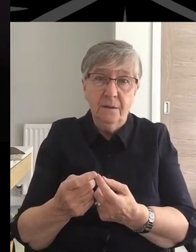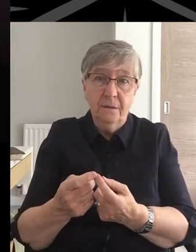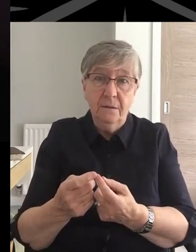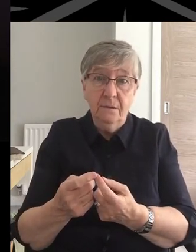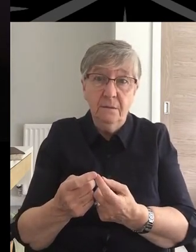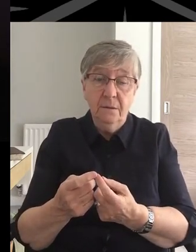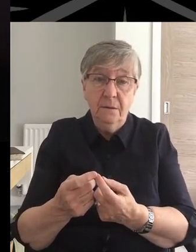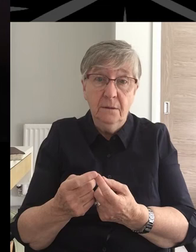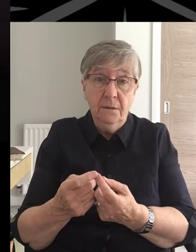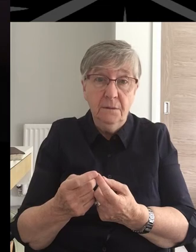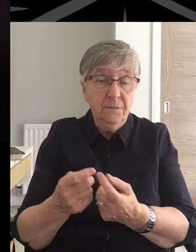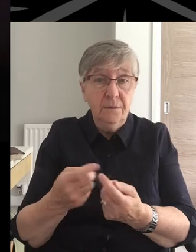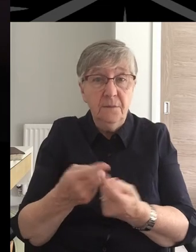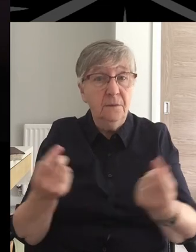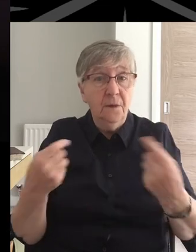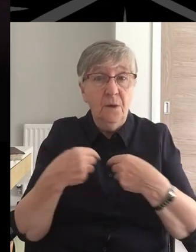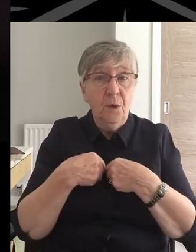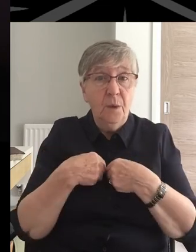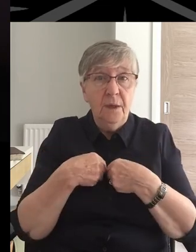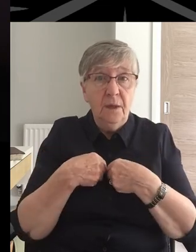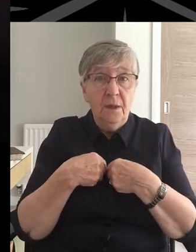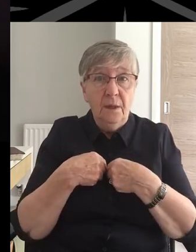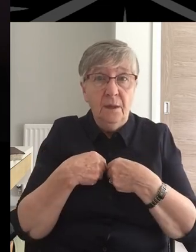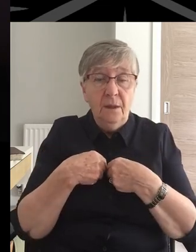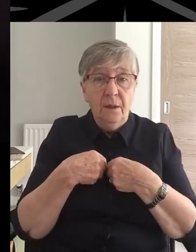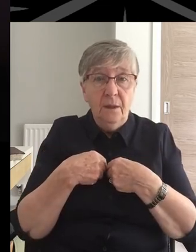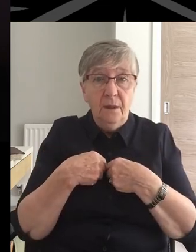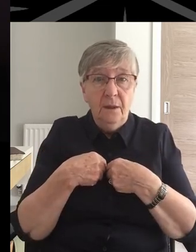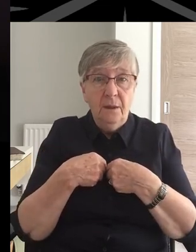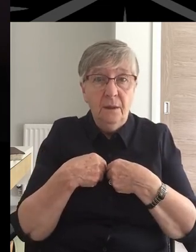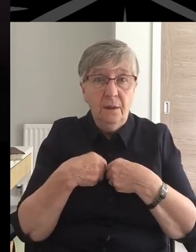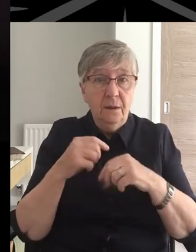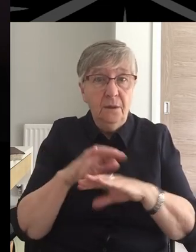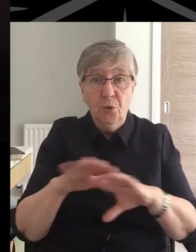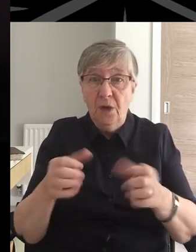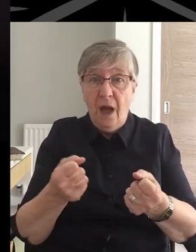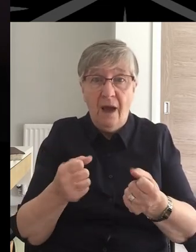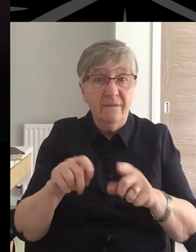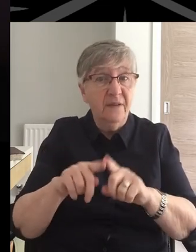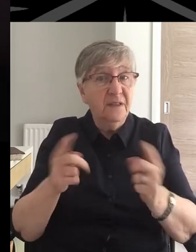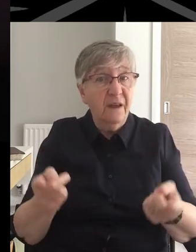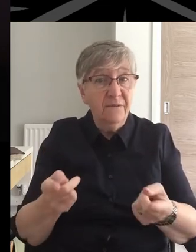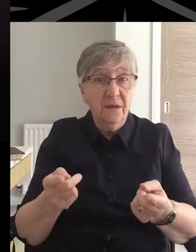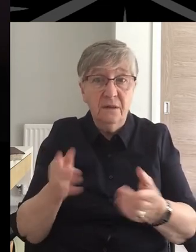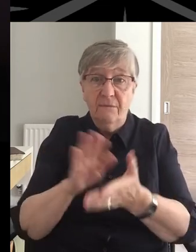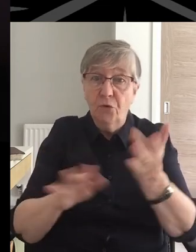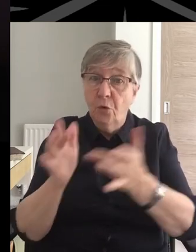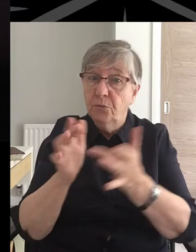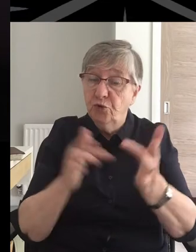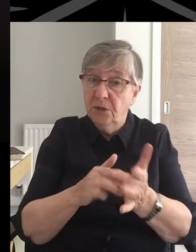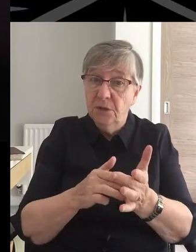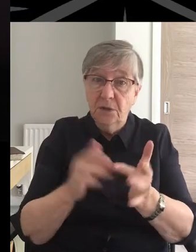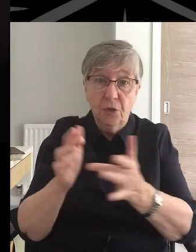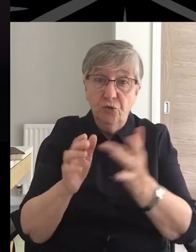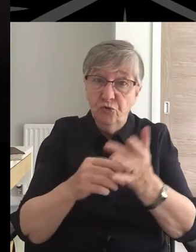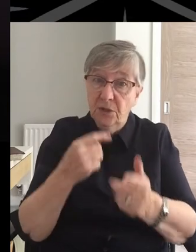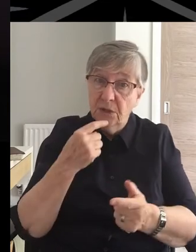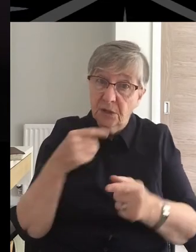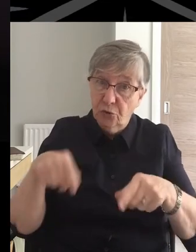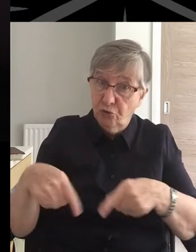Nor actually do we get any different treatment from Jesus when he challenges us to